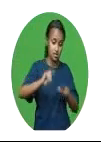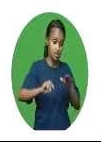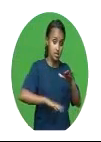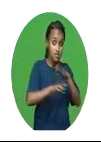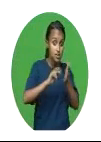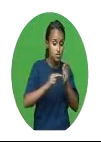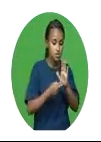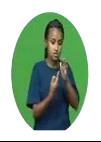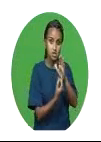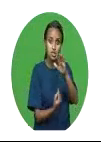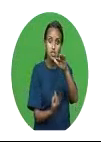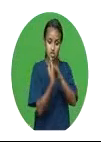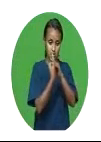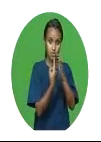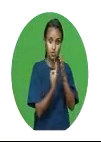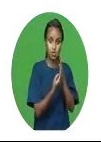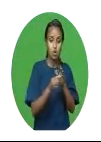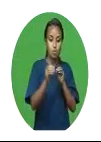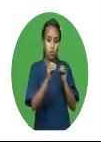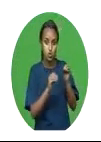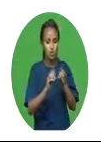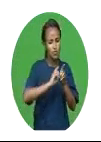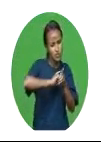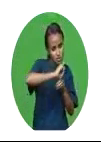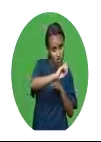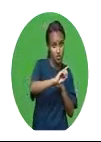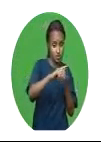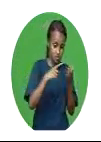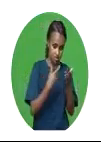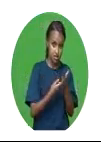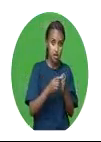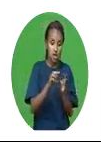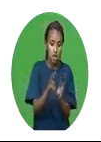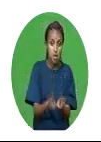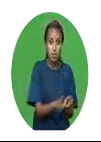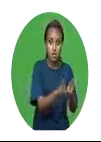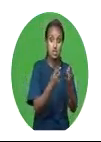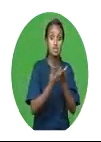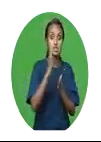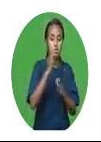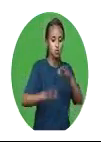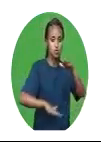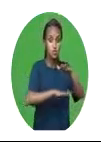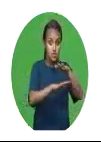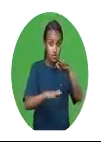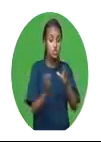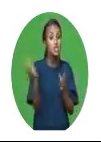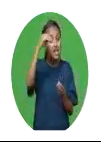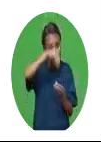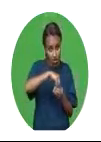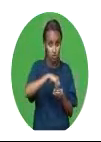the notion of straight lines in certain desired path. These types of surfaces